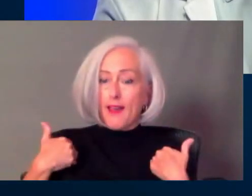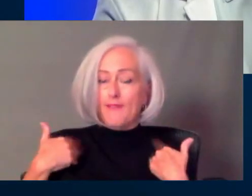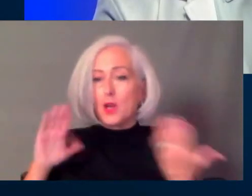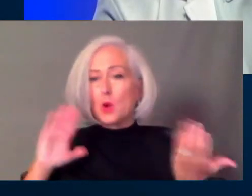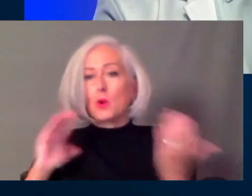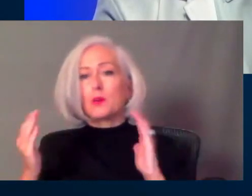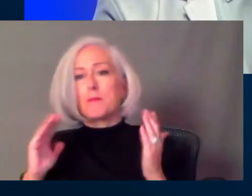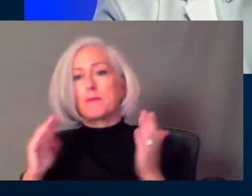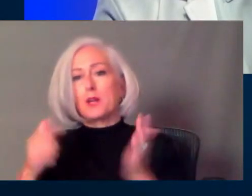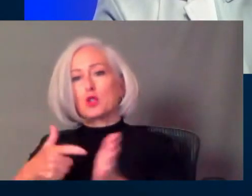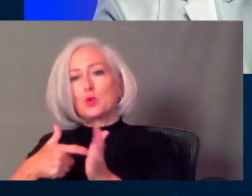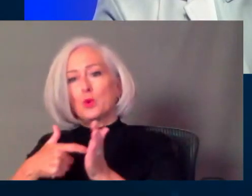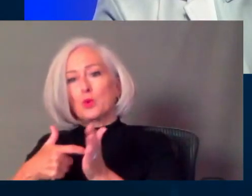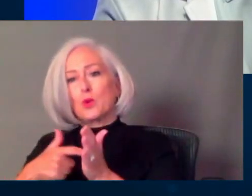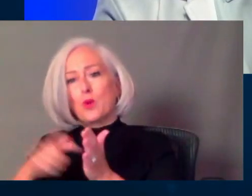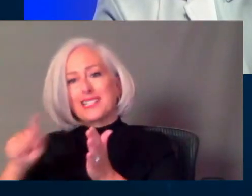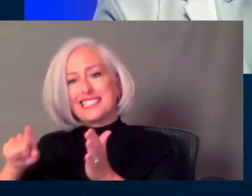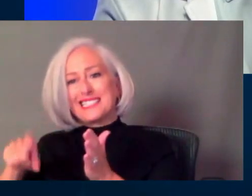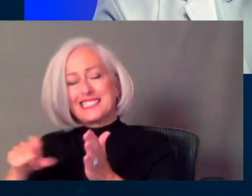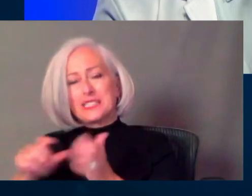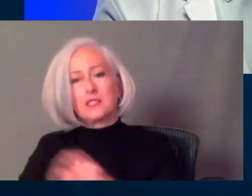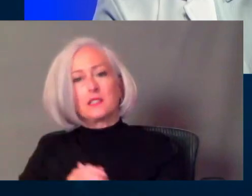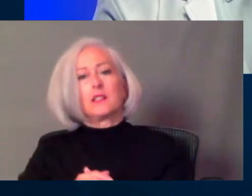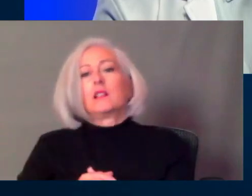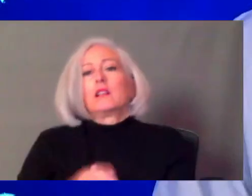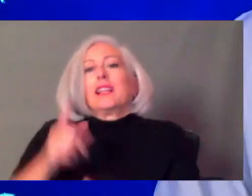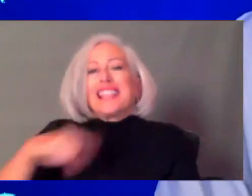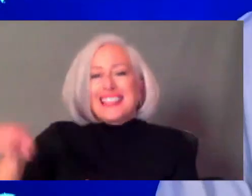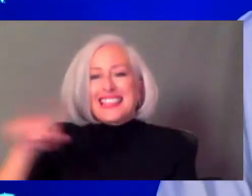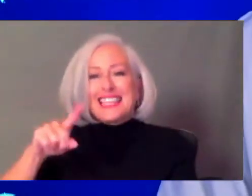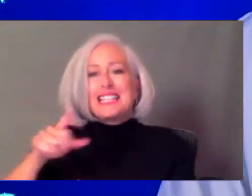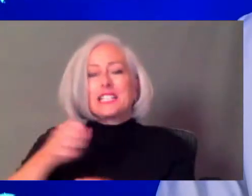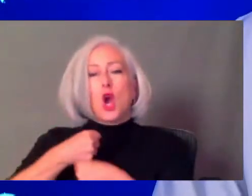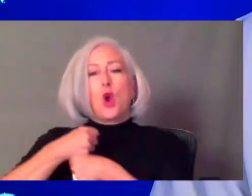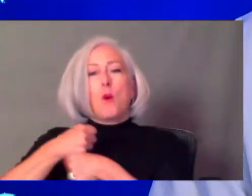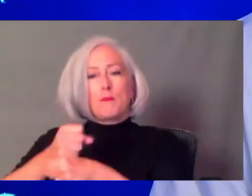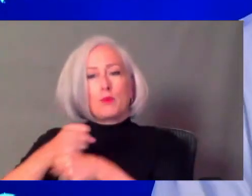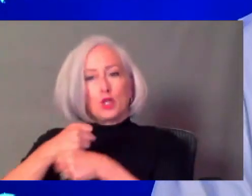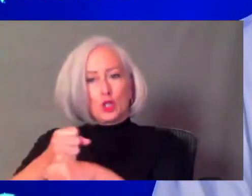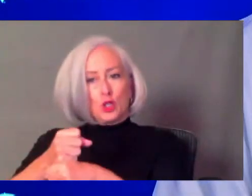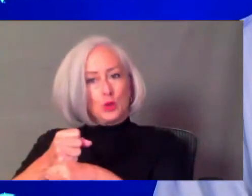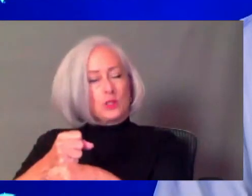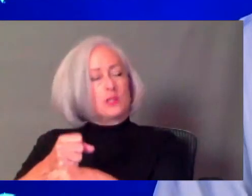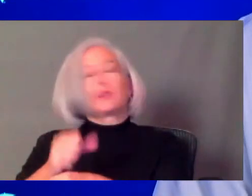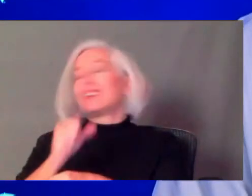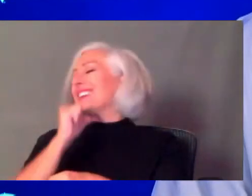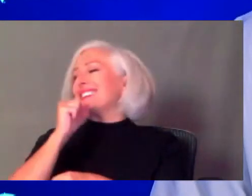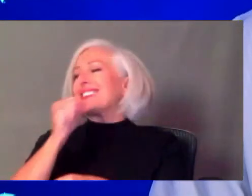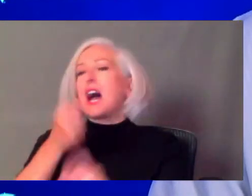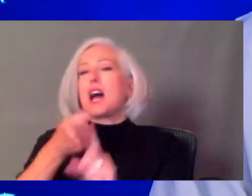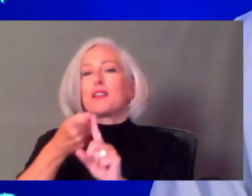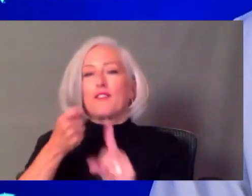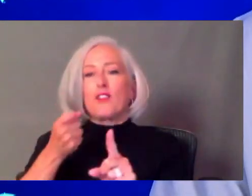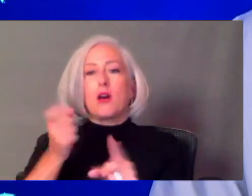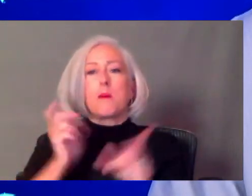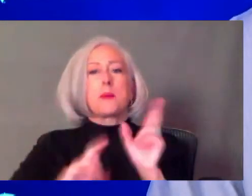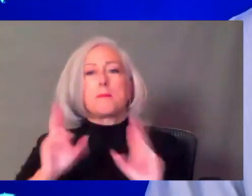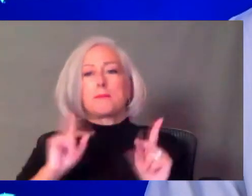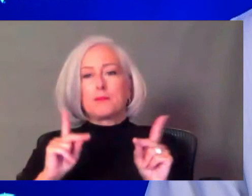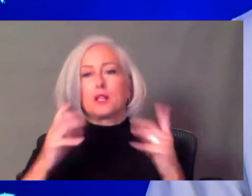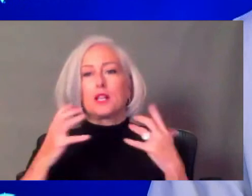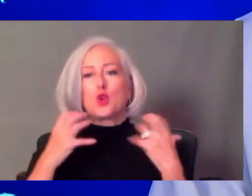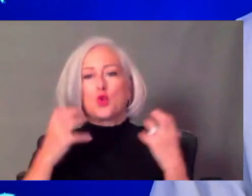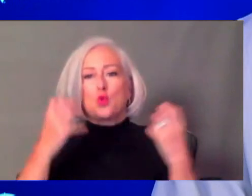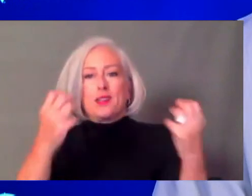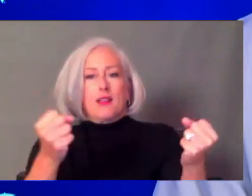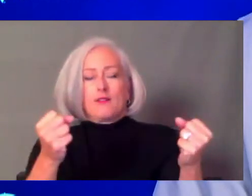hit right now. But right now, we have been really pretty good here. Yeah, I think at the health system. Supplies are good because they're underutilized. Right. If people were